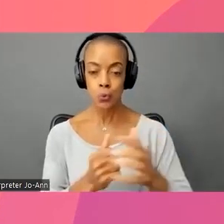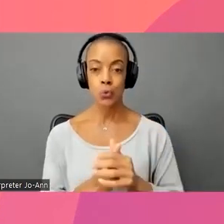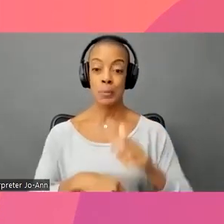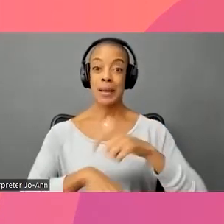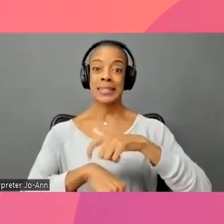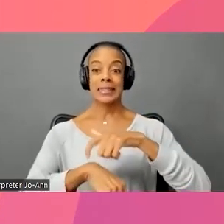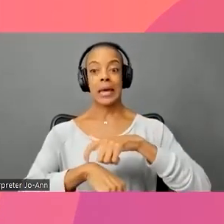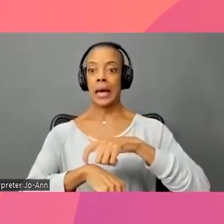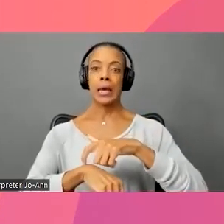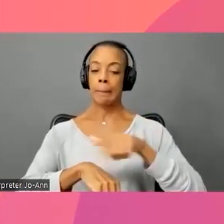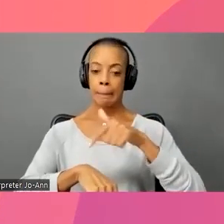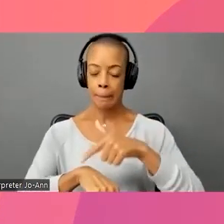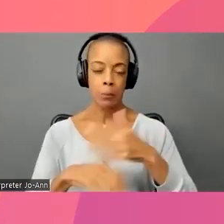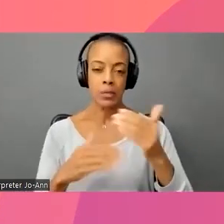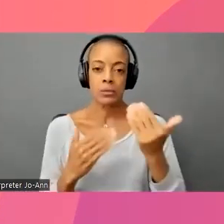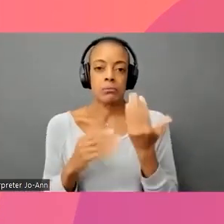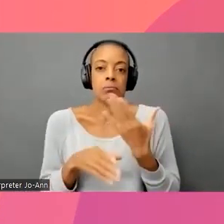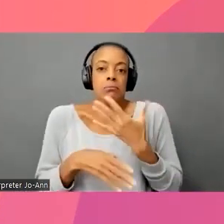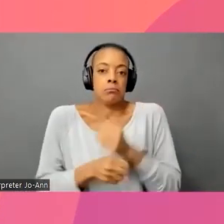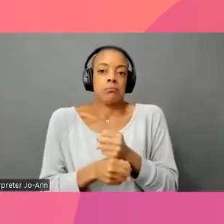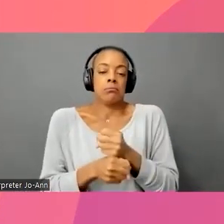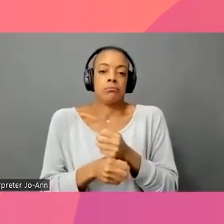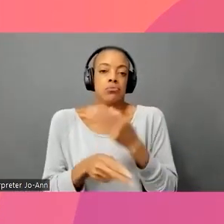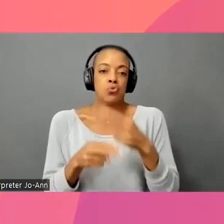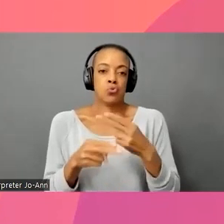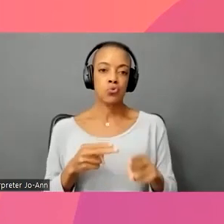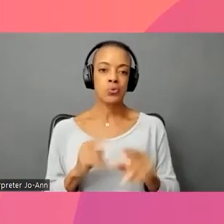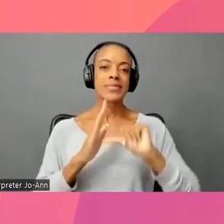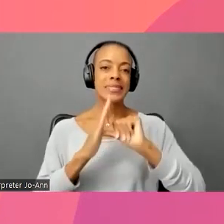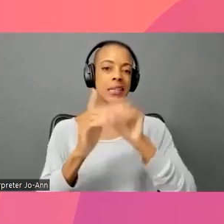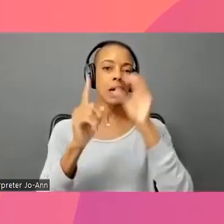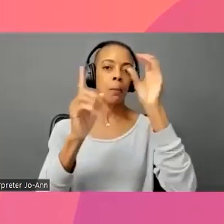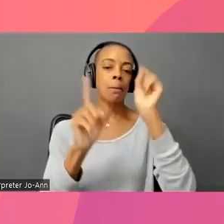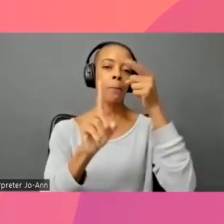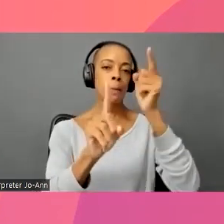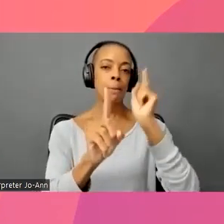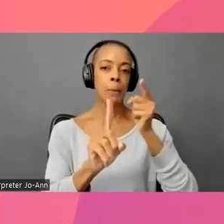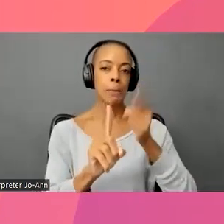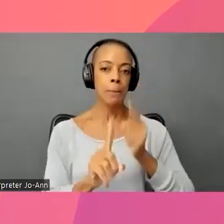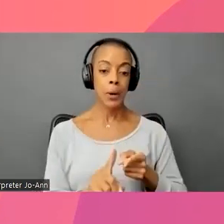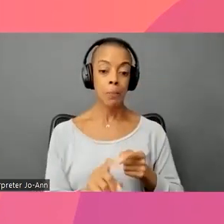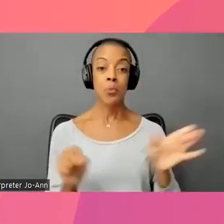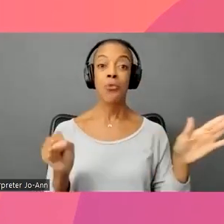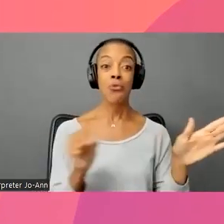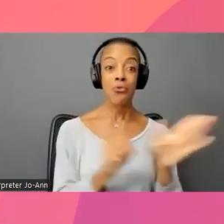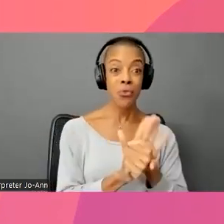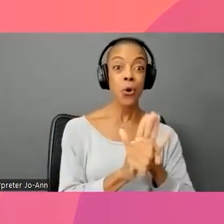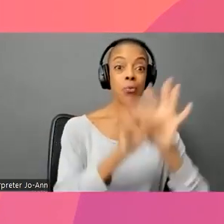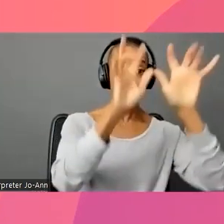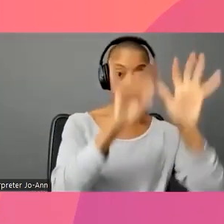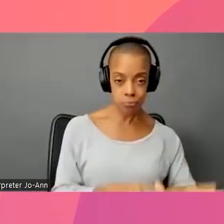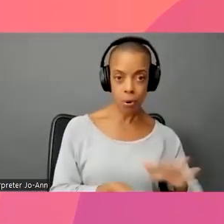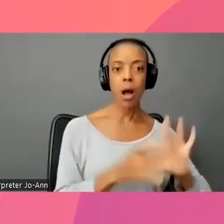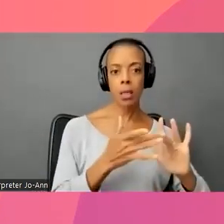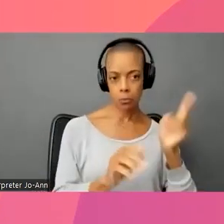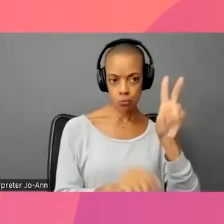I will only highlight key aspects of the methodology, but the papers are published online for more